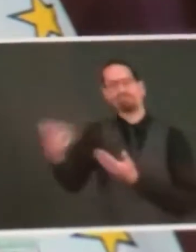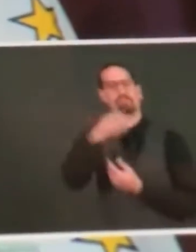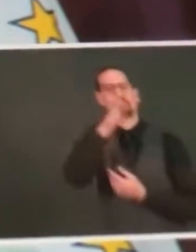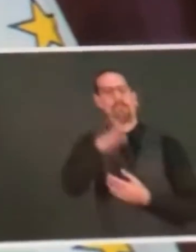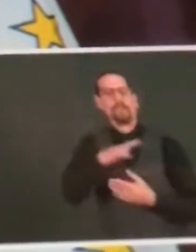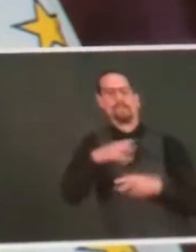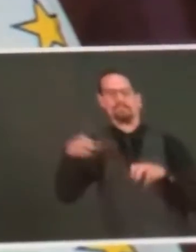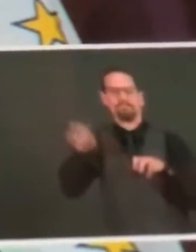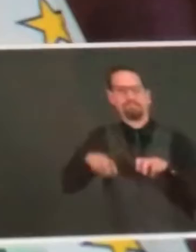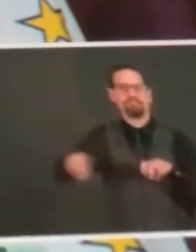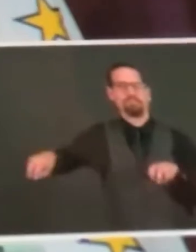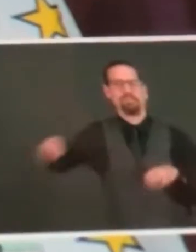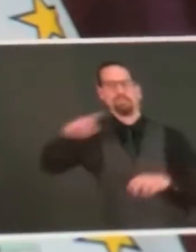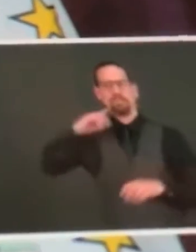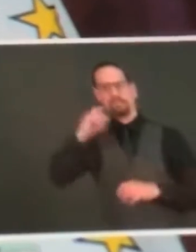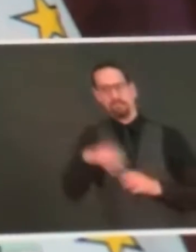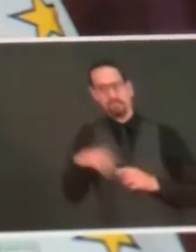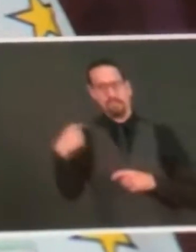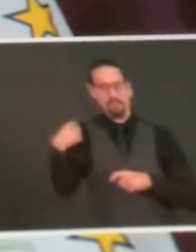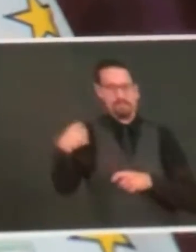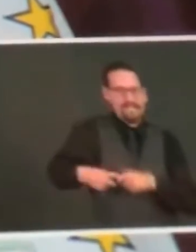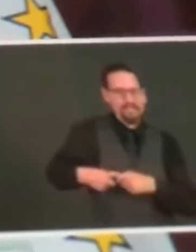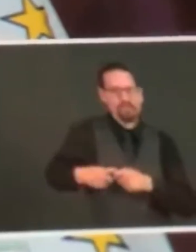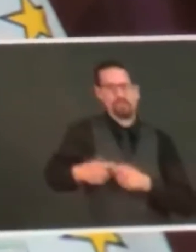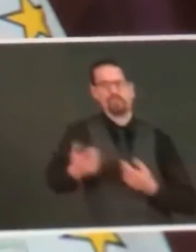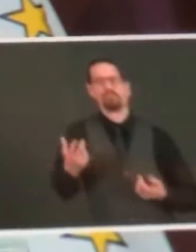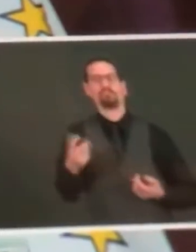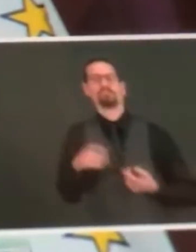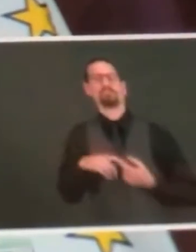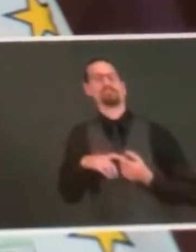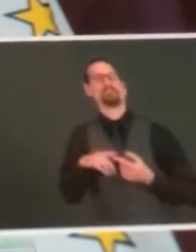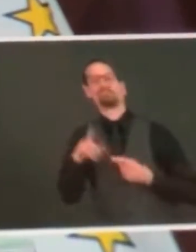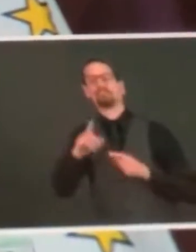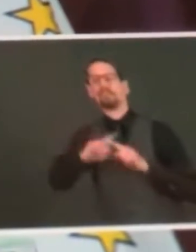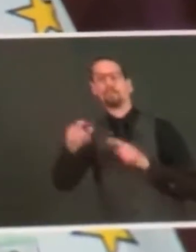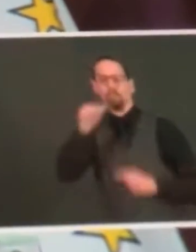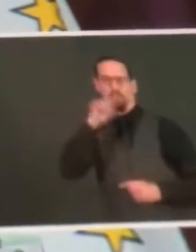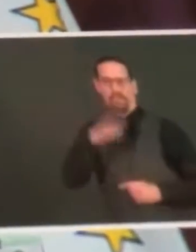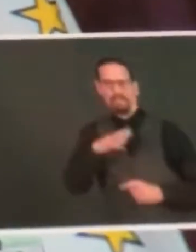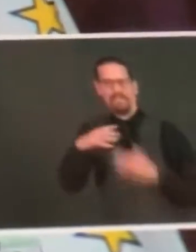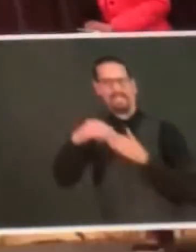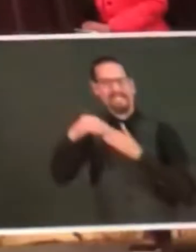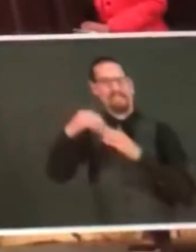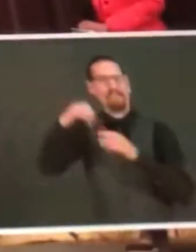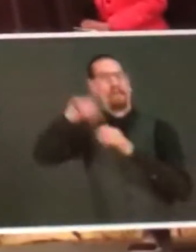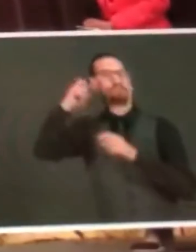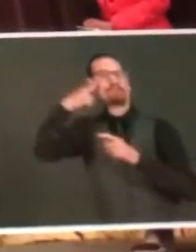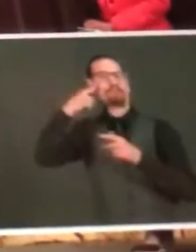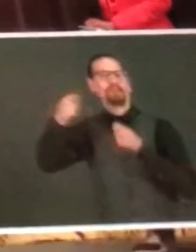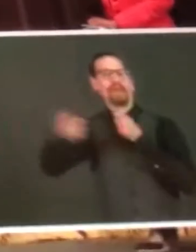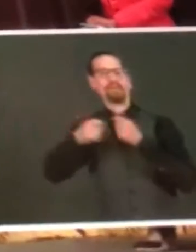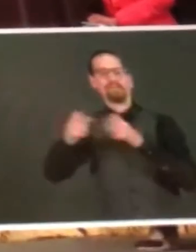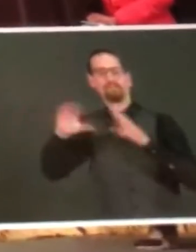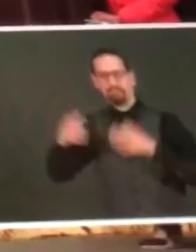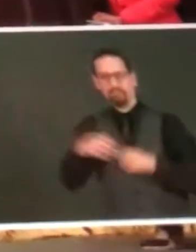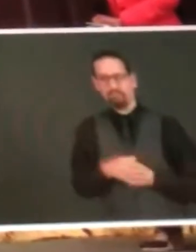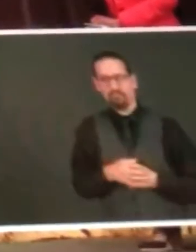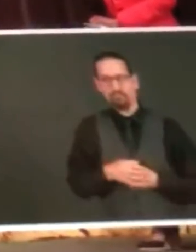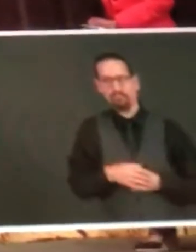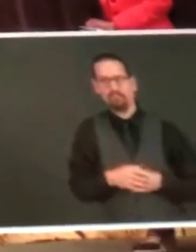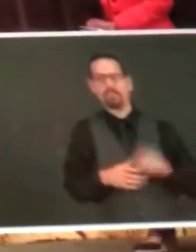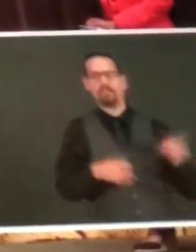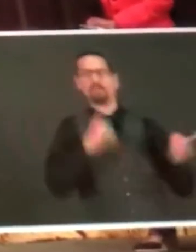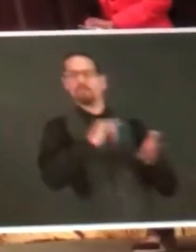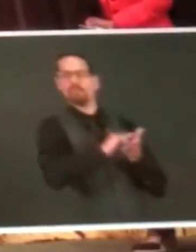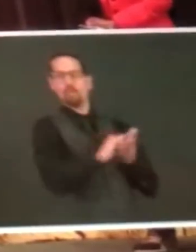Latina governor, first woman governor. Just, you know, what's it like to be a woman in government? Kind of a discussion. The New York Times said you dazzled them in your interview